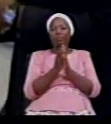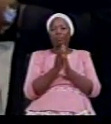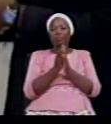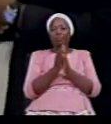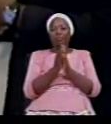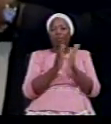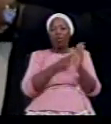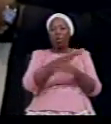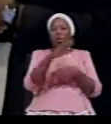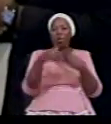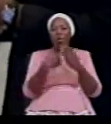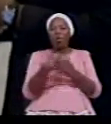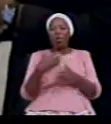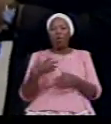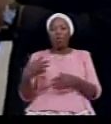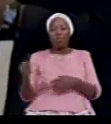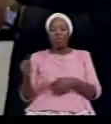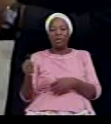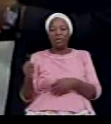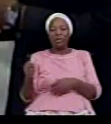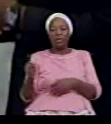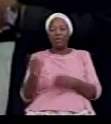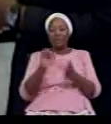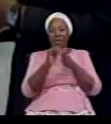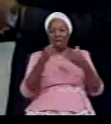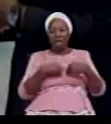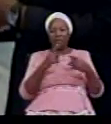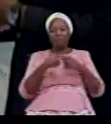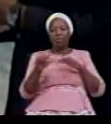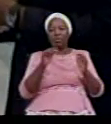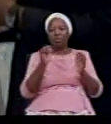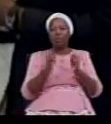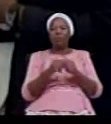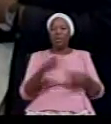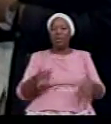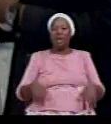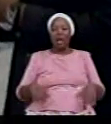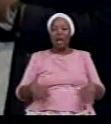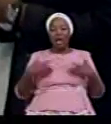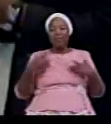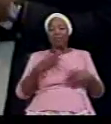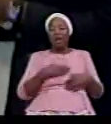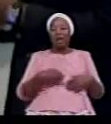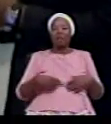All things pertaining to life and godliness,